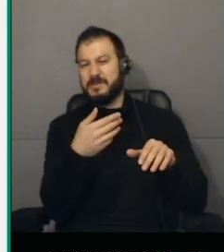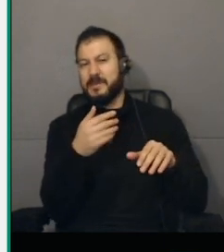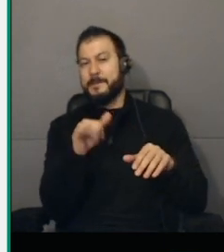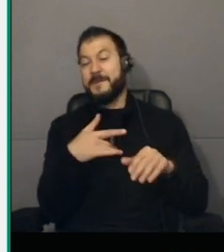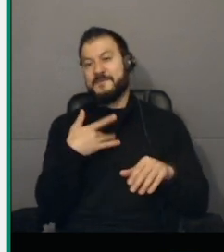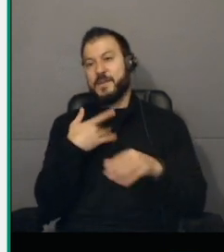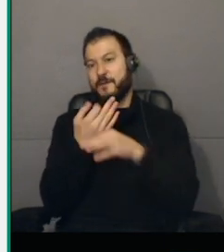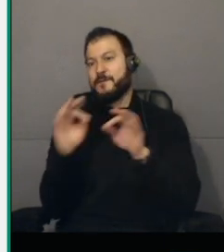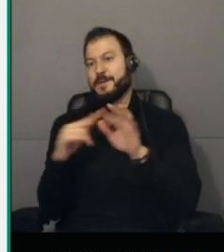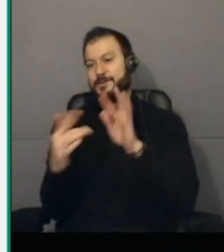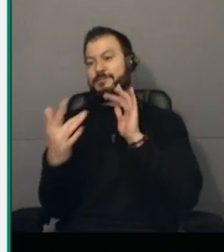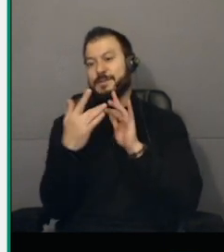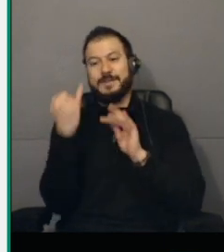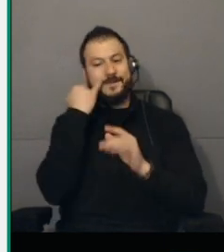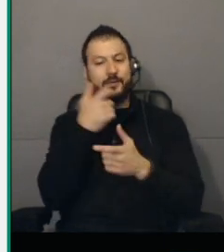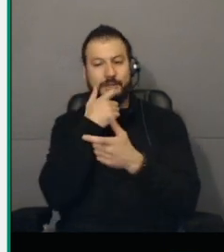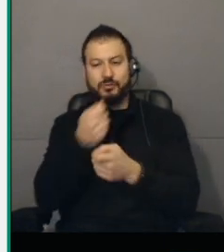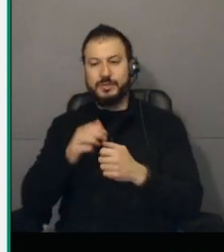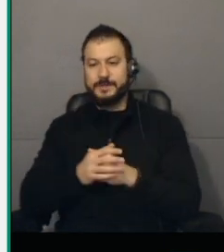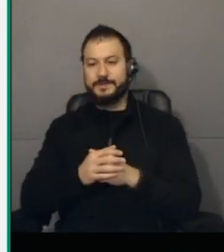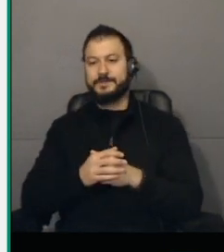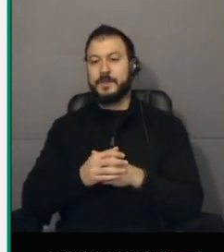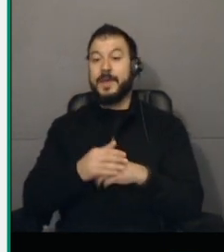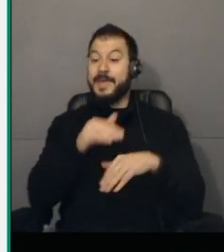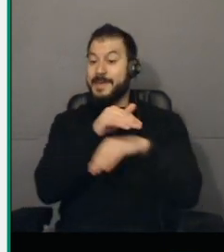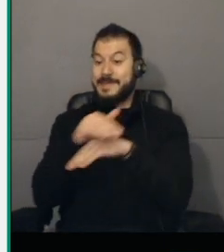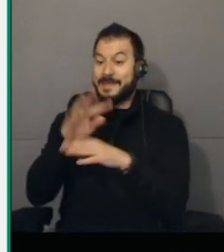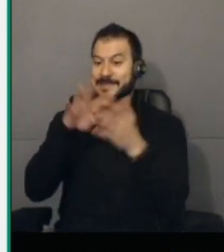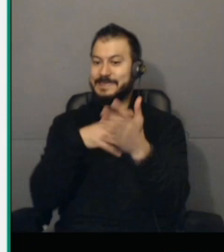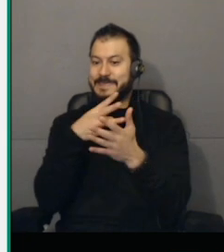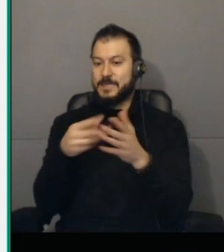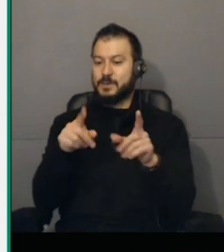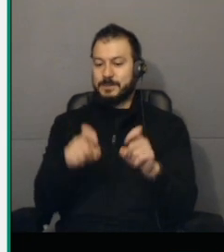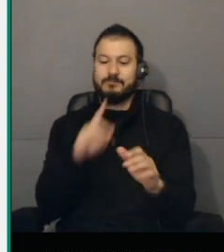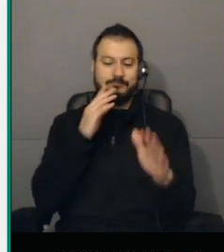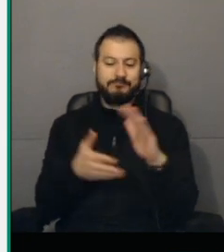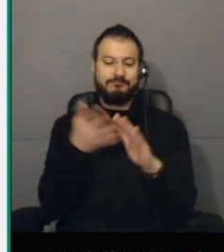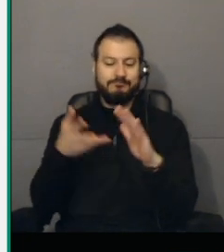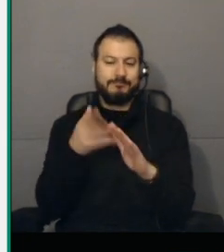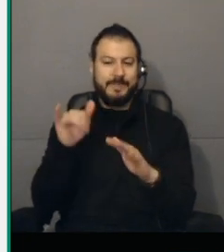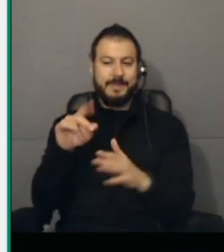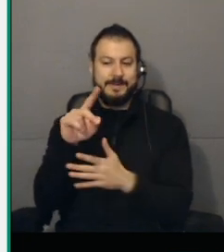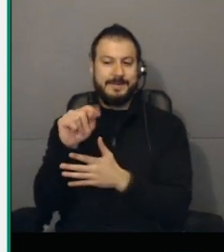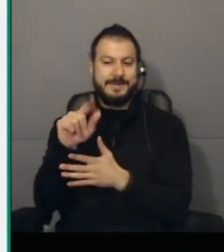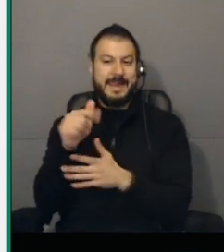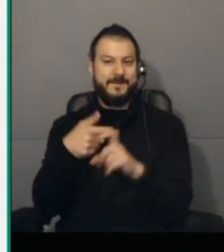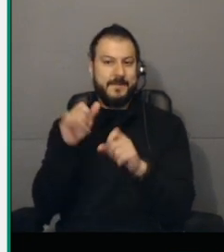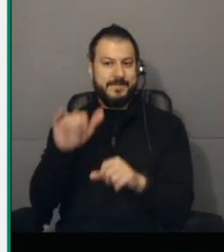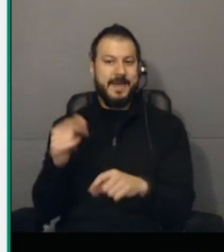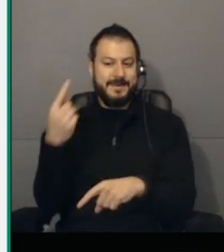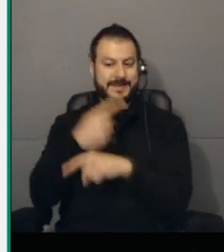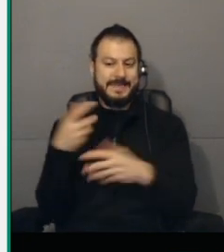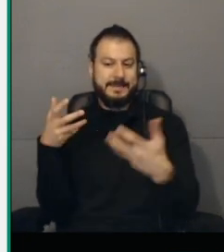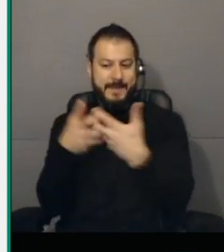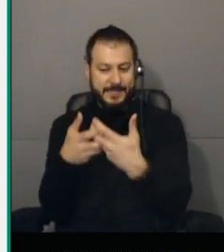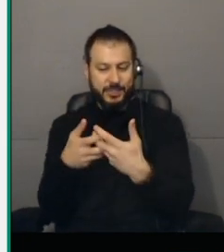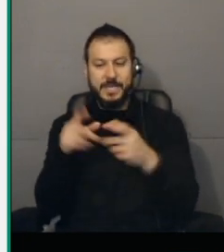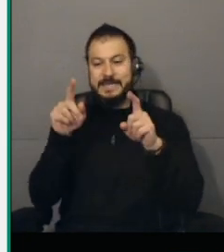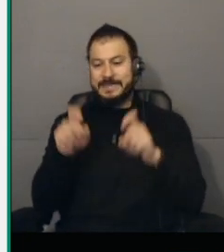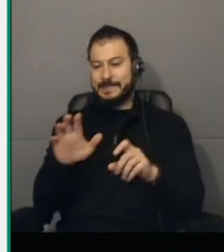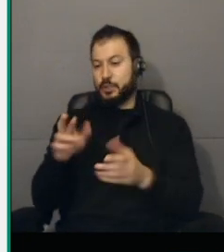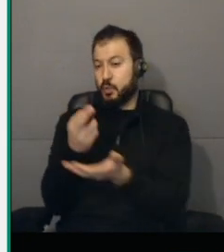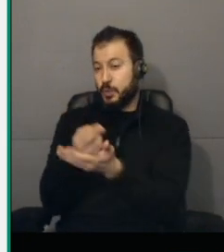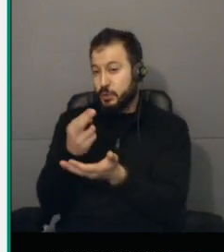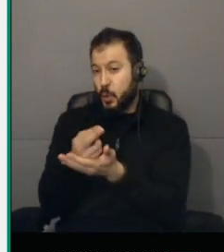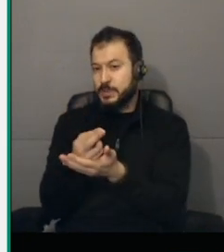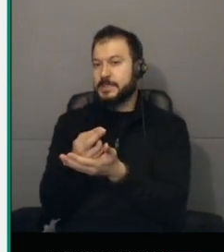but feel free to reach out if you're interested. On a nightly schedule, the system runs through the telemetry from that day's matches, checks each player's starting resources,